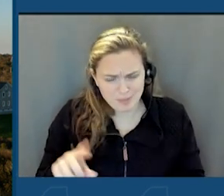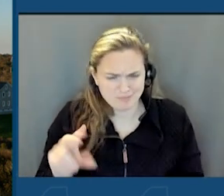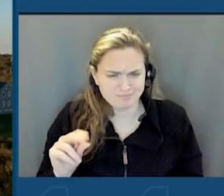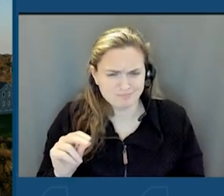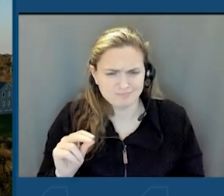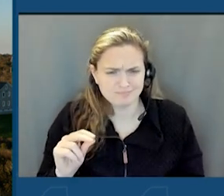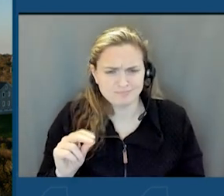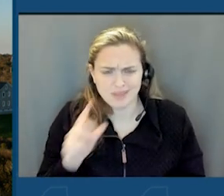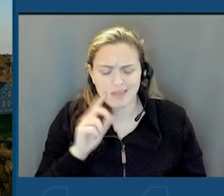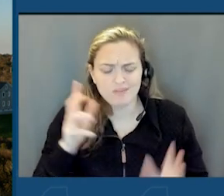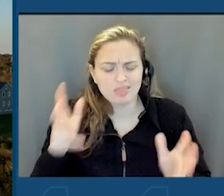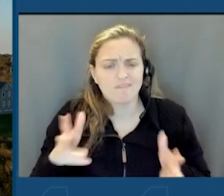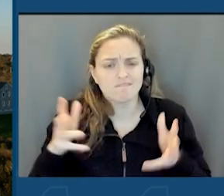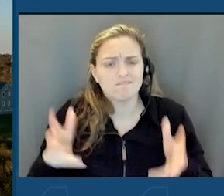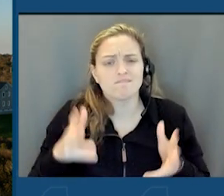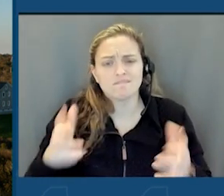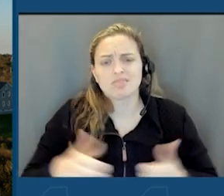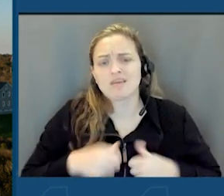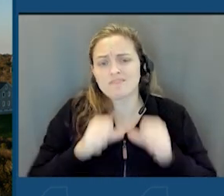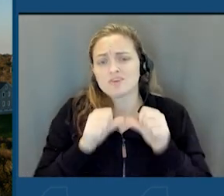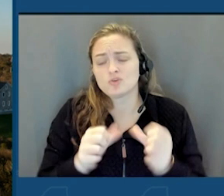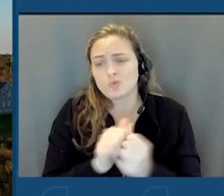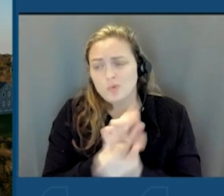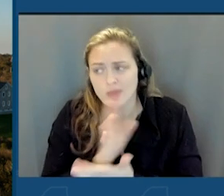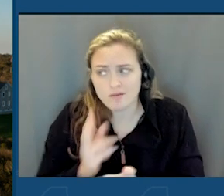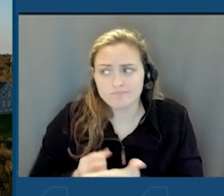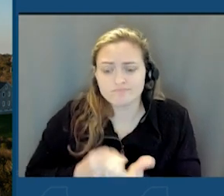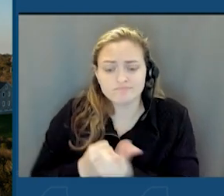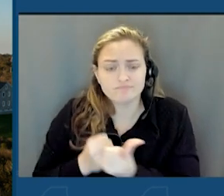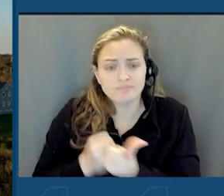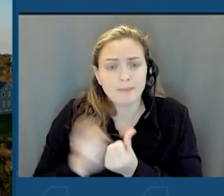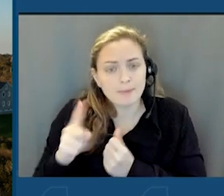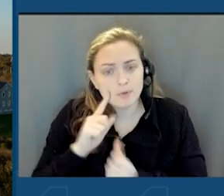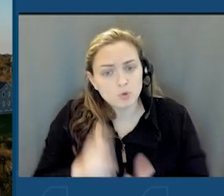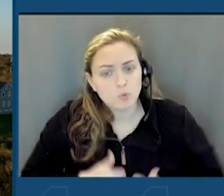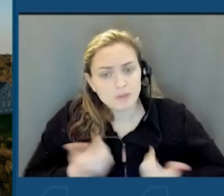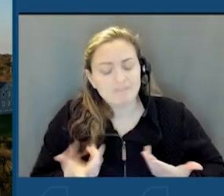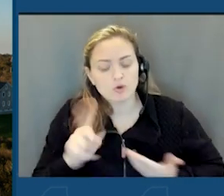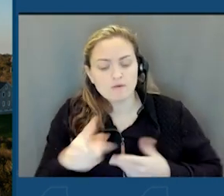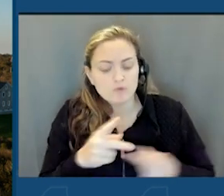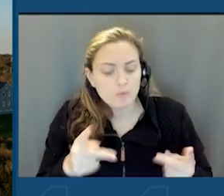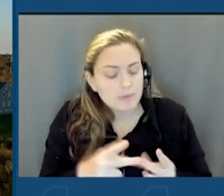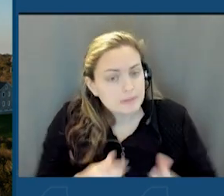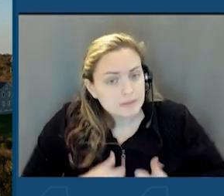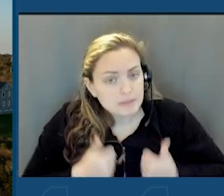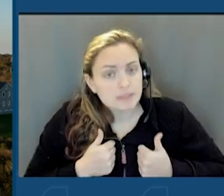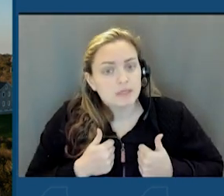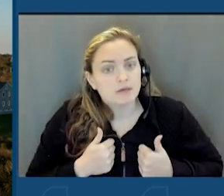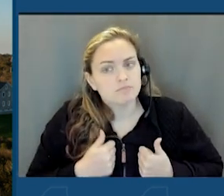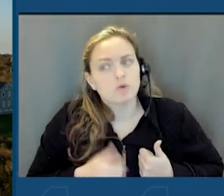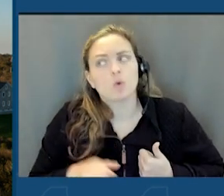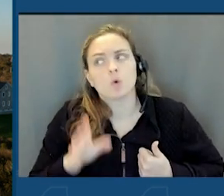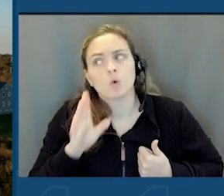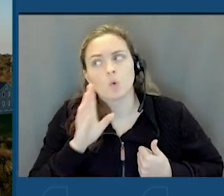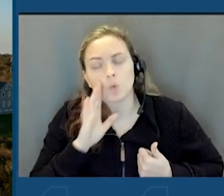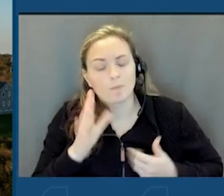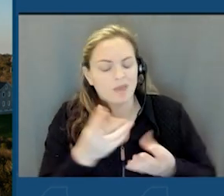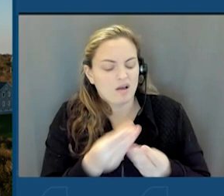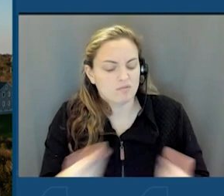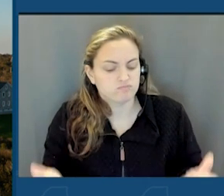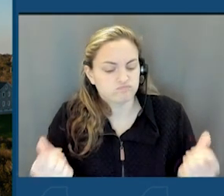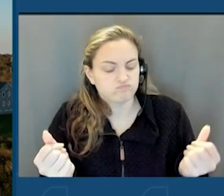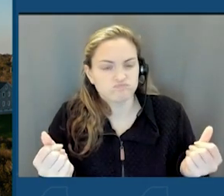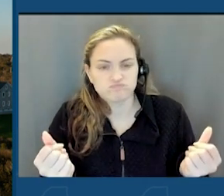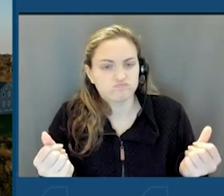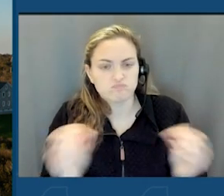let life go by without stepping up and saying people need to live here, they have to have a place to live, this would be the ghost town that it started to be. It